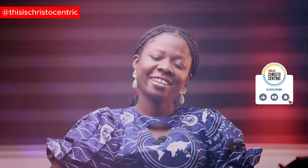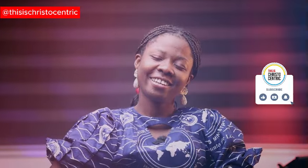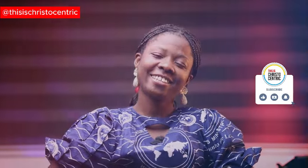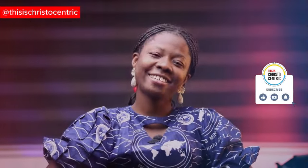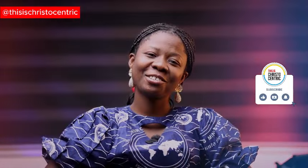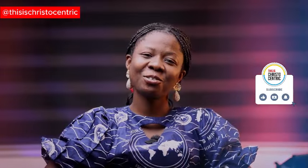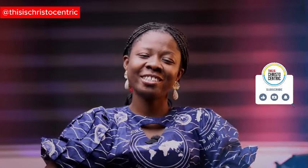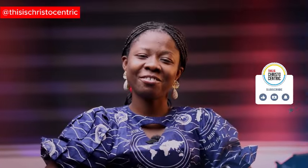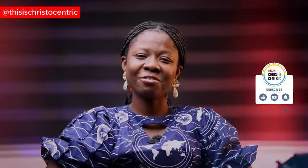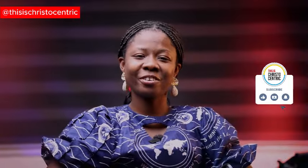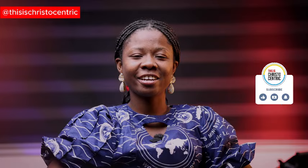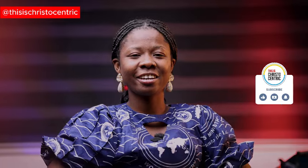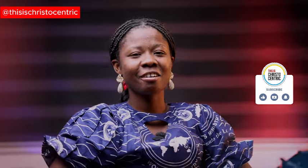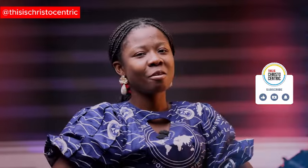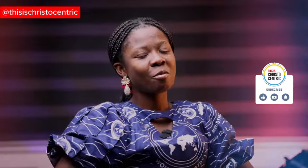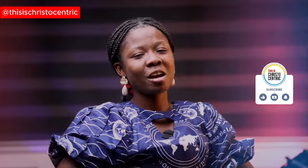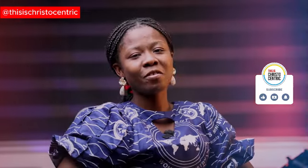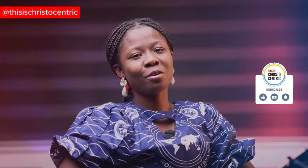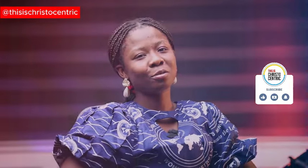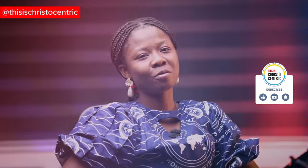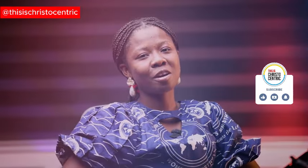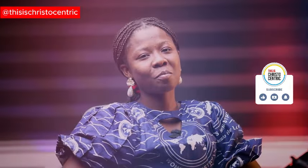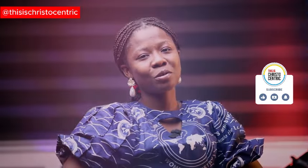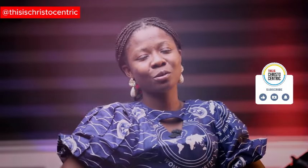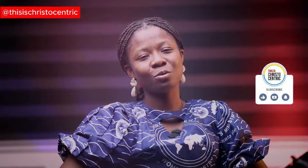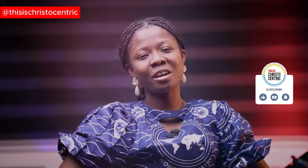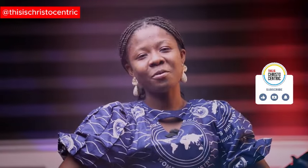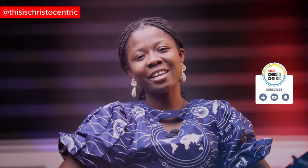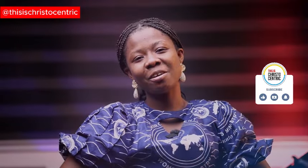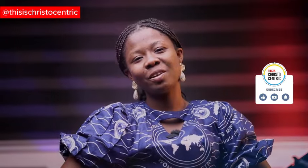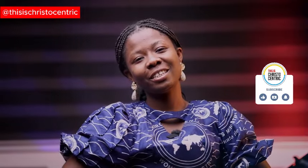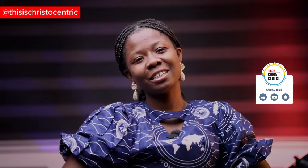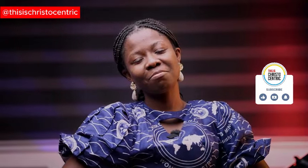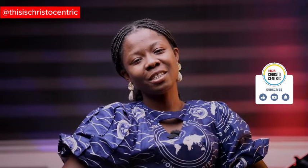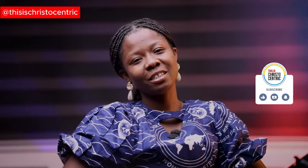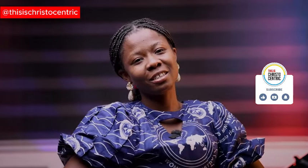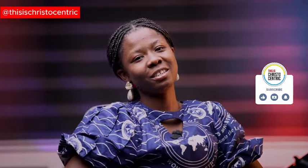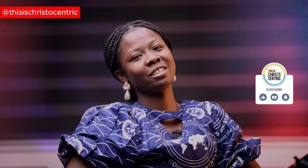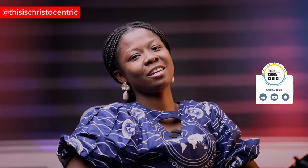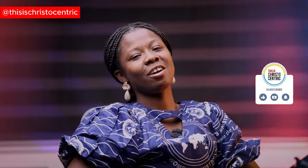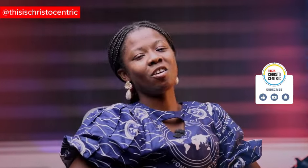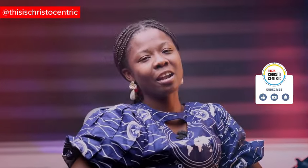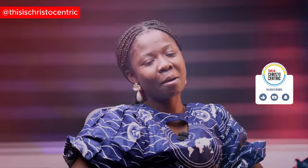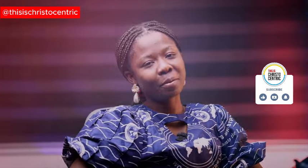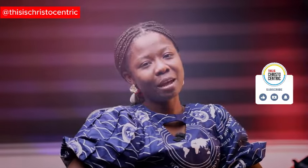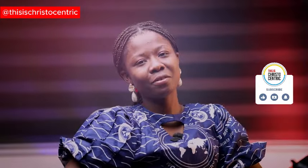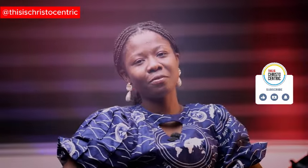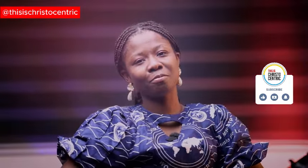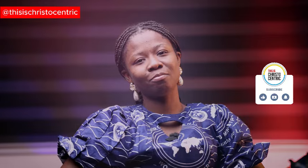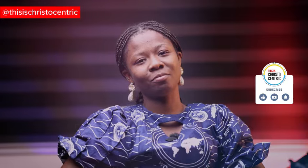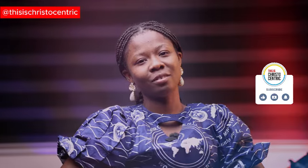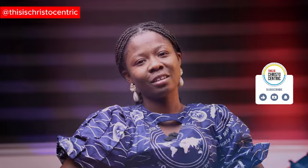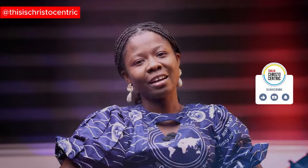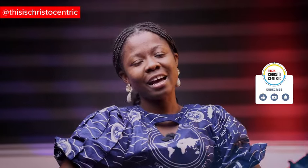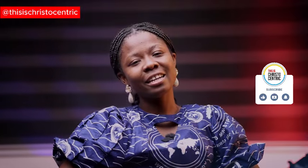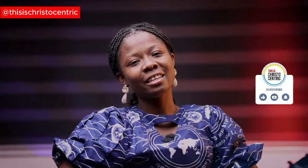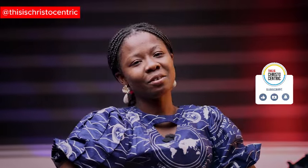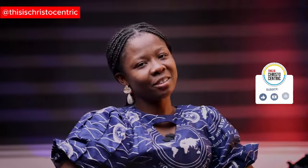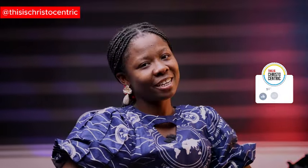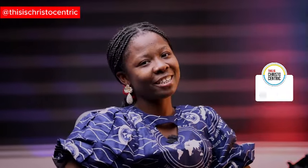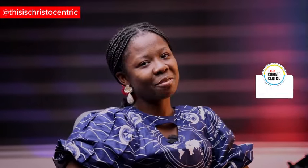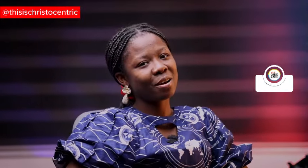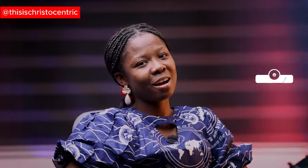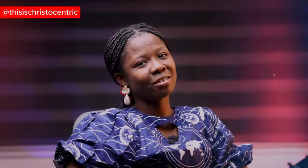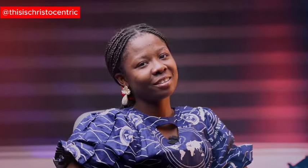others. This is Christocentric. We have a lot of Apostle Eric Nyamekye's message on our platform.